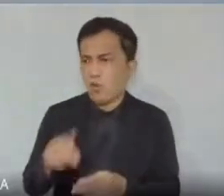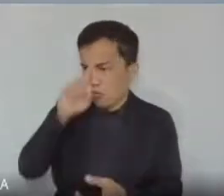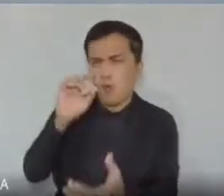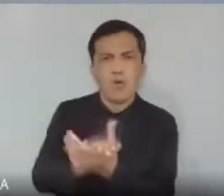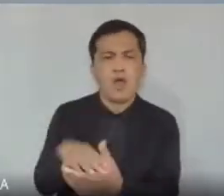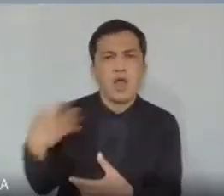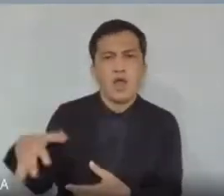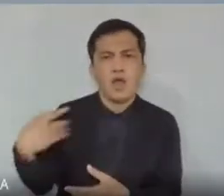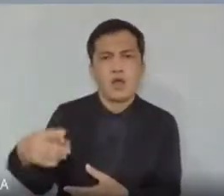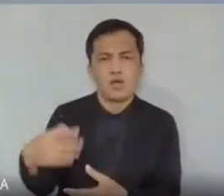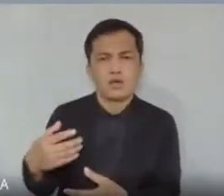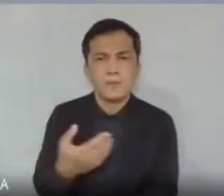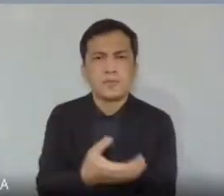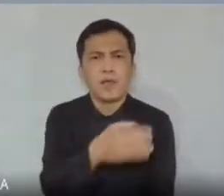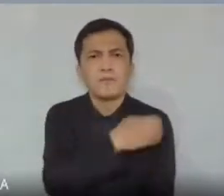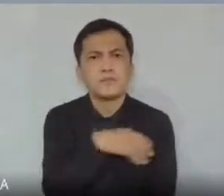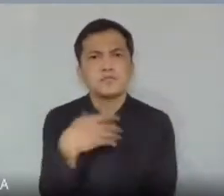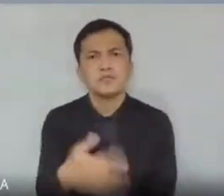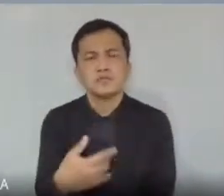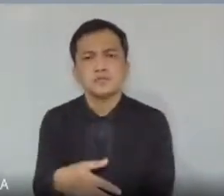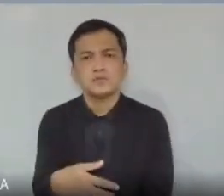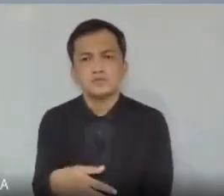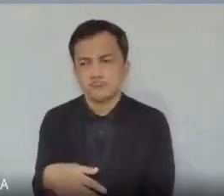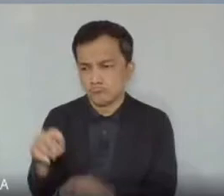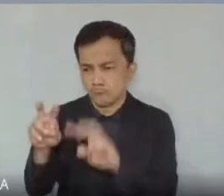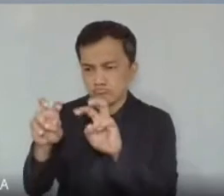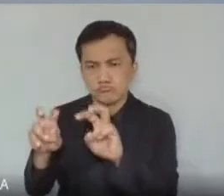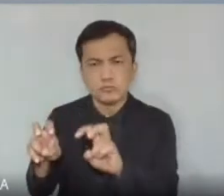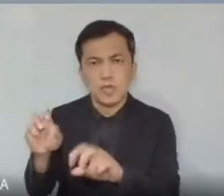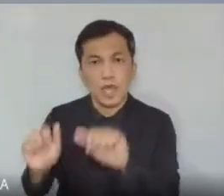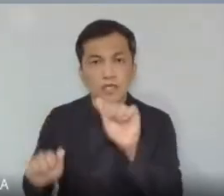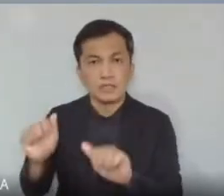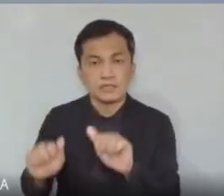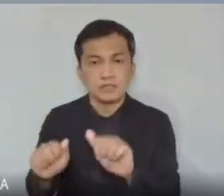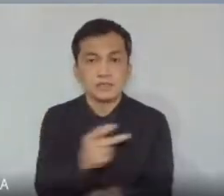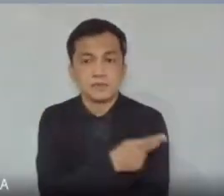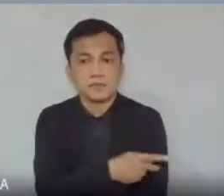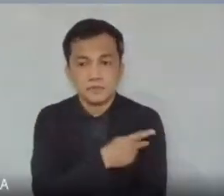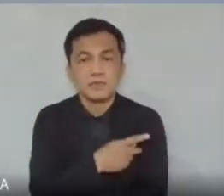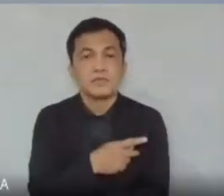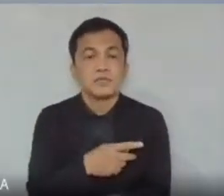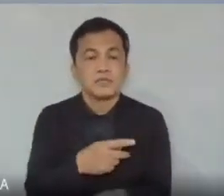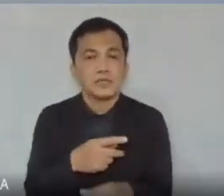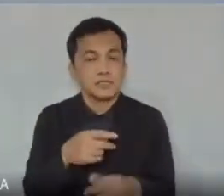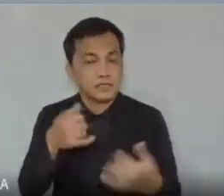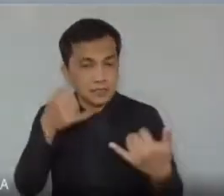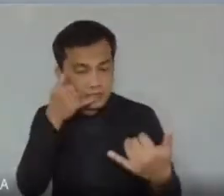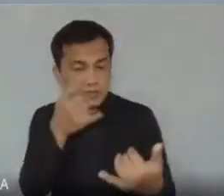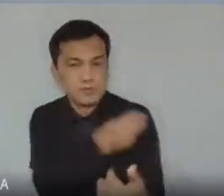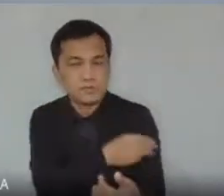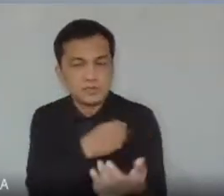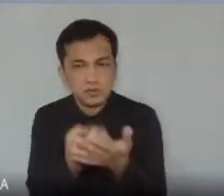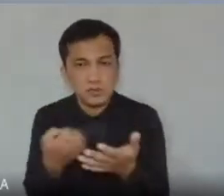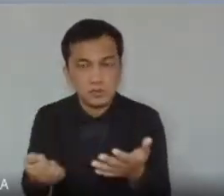this equipment, and we had our launching in February of 2019.